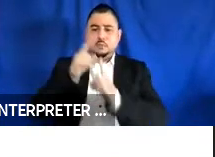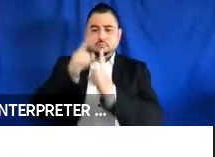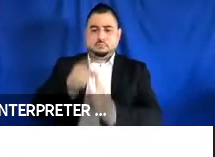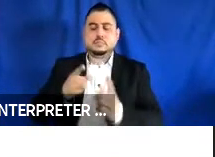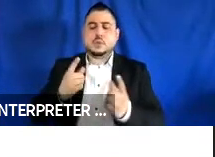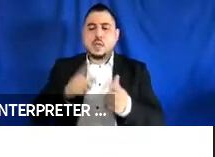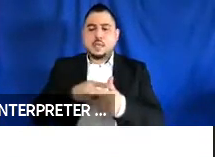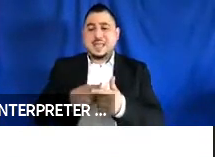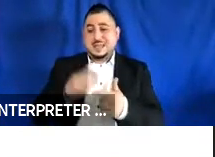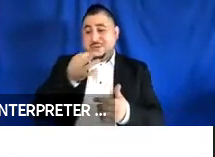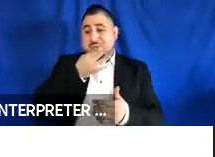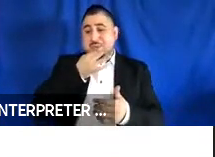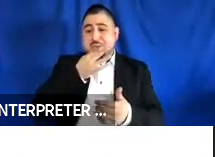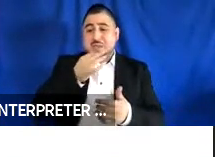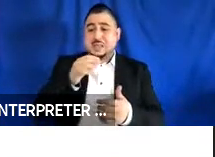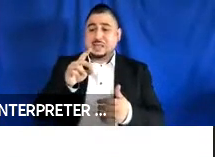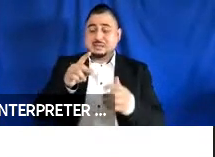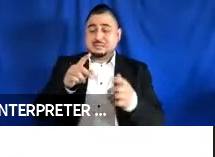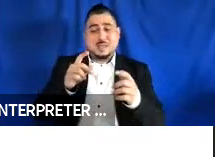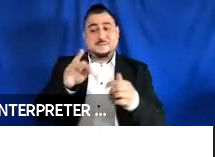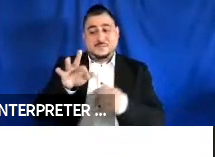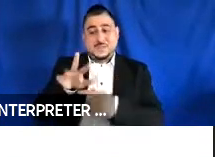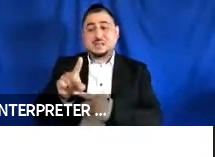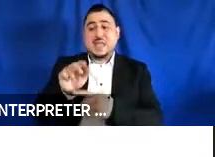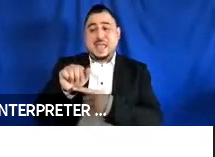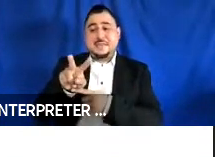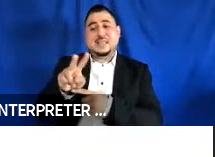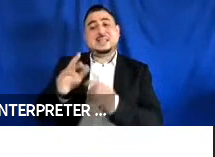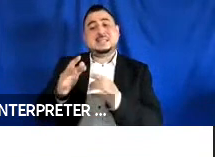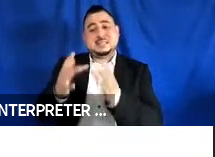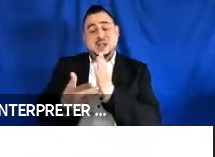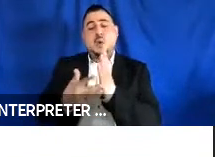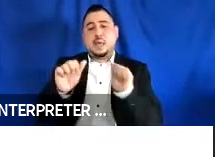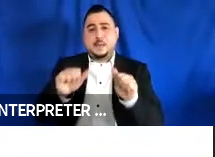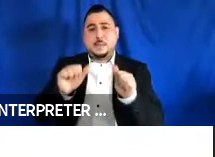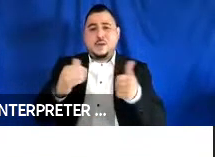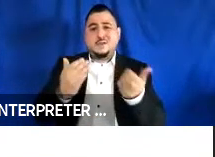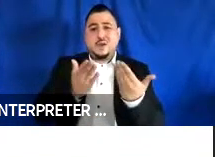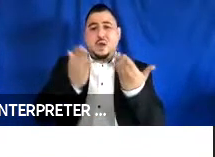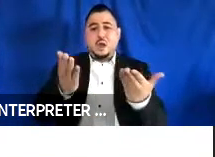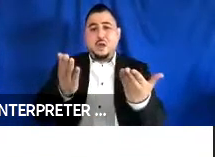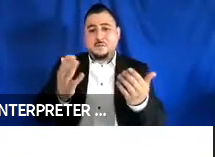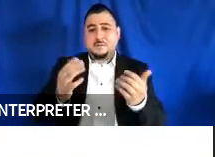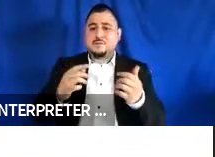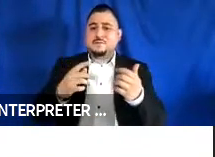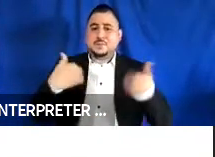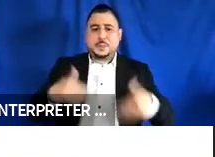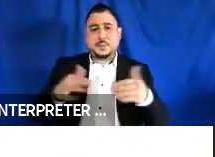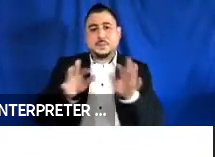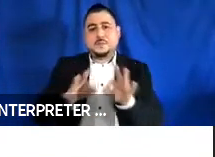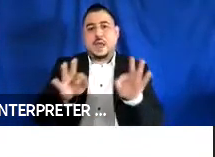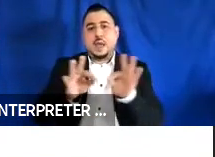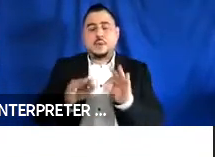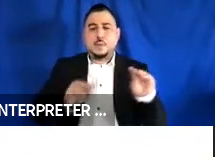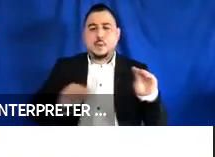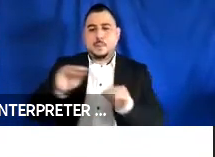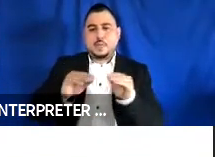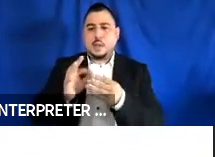near future, the dynamic field of AV technology will be capable of offering a viable mobility option to